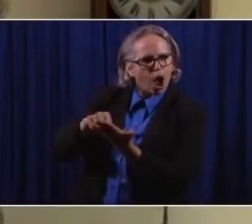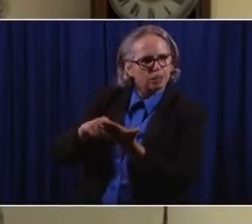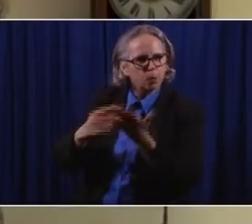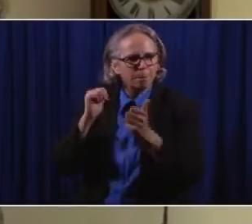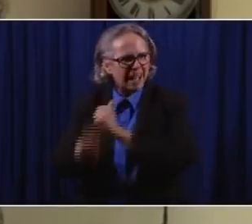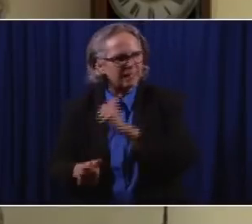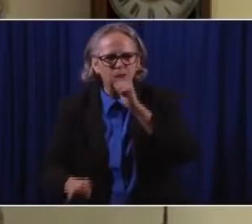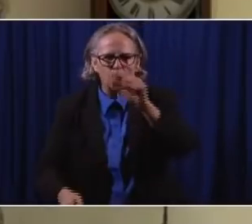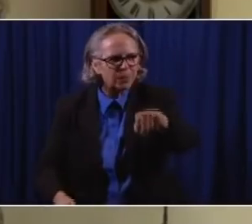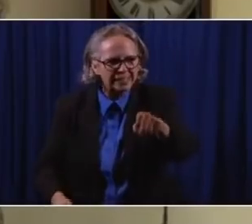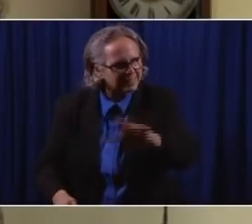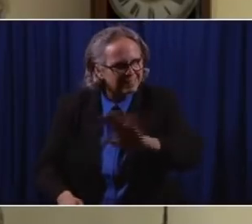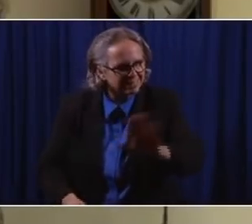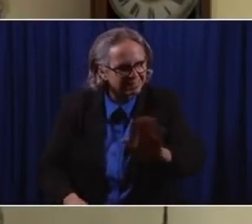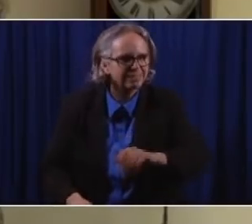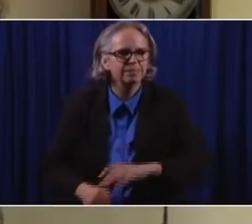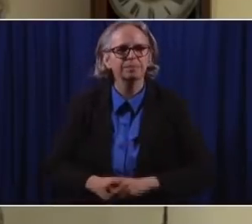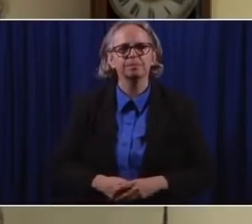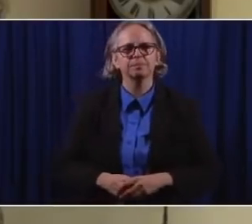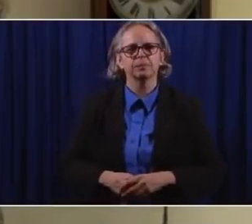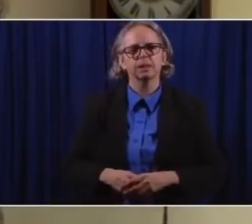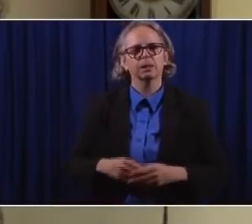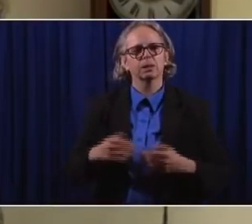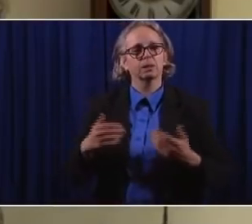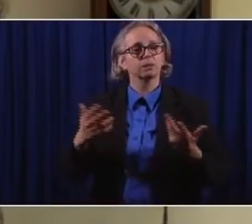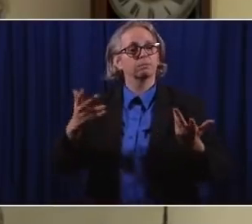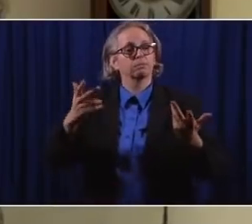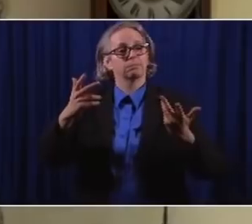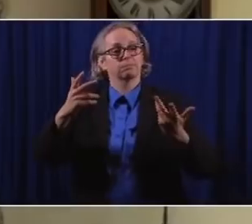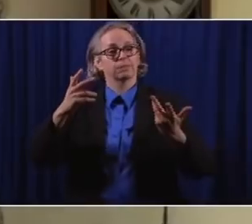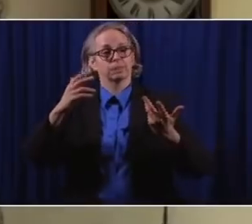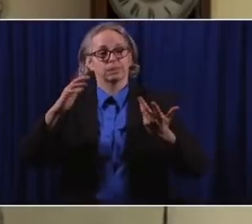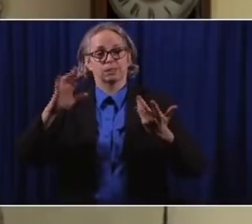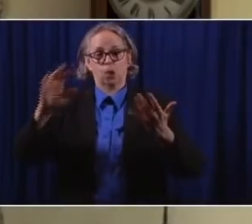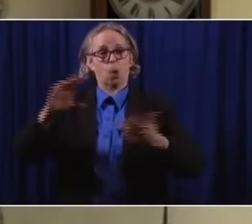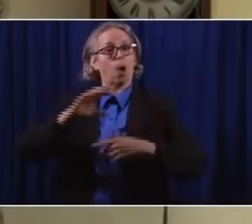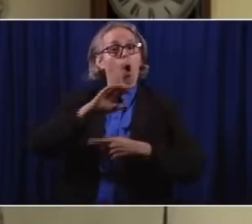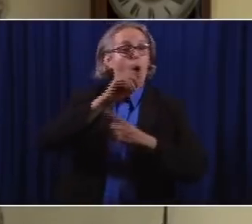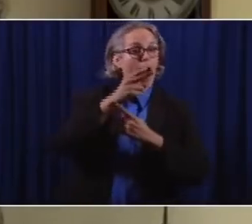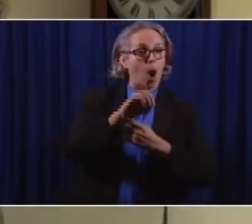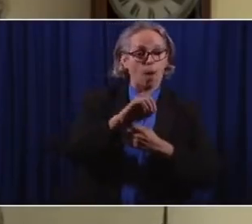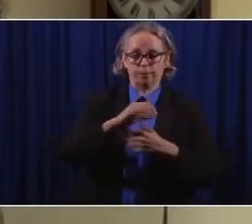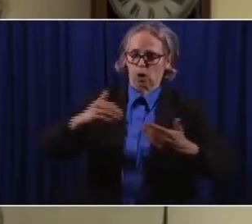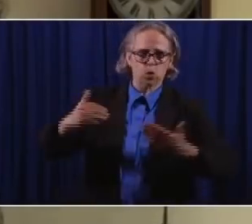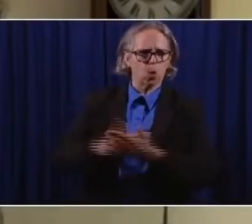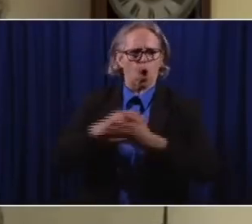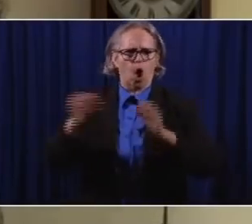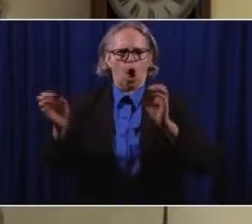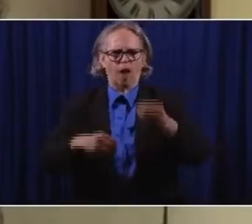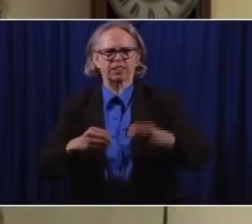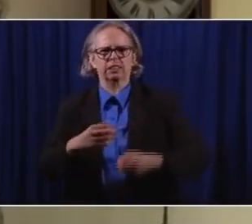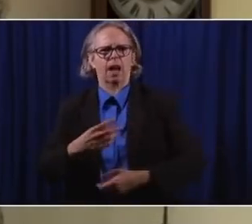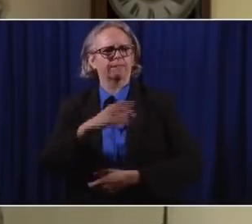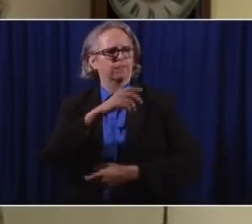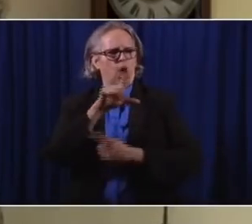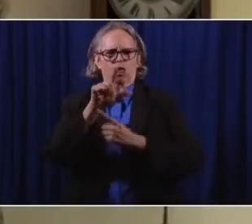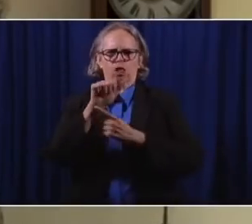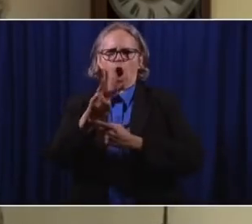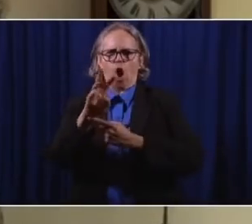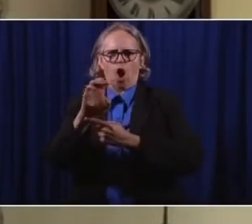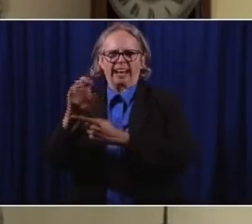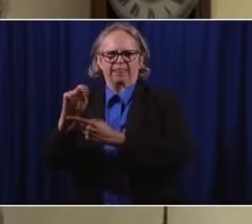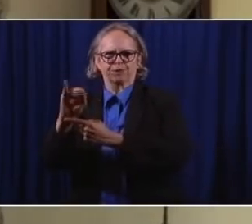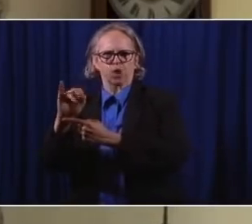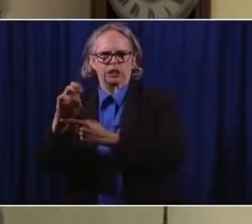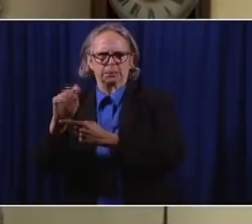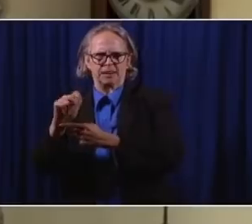I previously announced our new Ohio Office of Law Enforcement Recruitment. In June, I announced the creation of this office as part of our overall